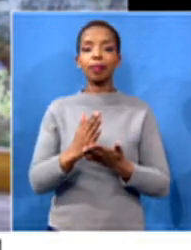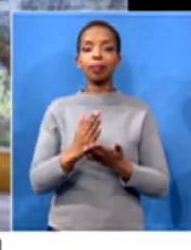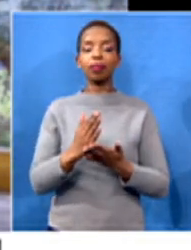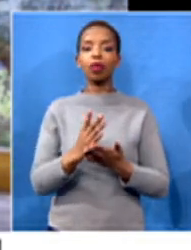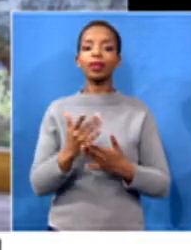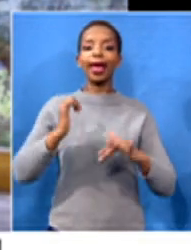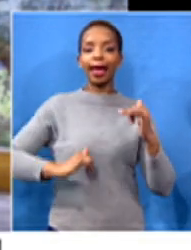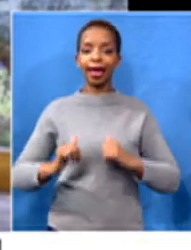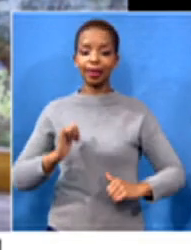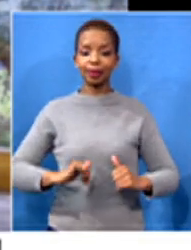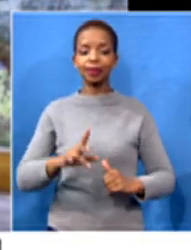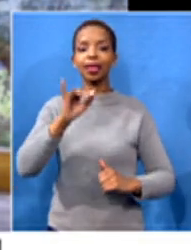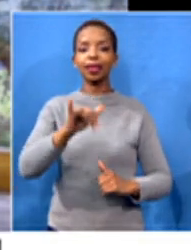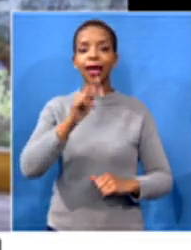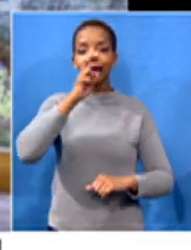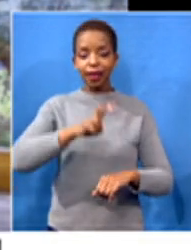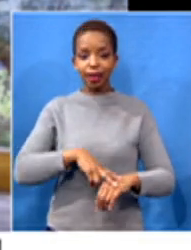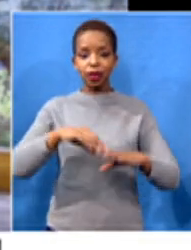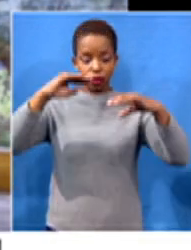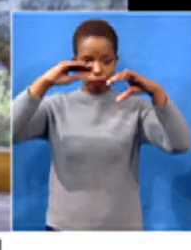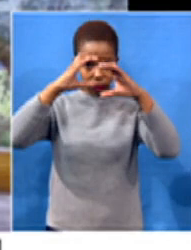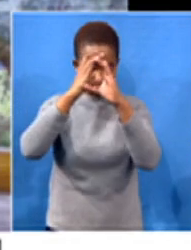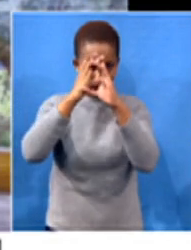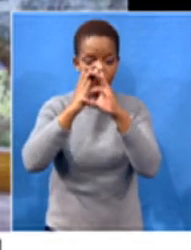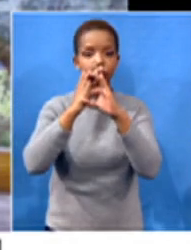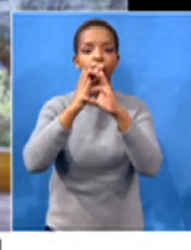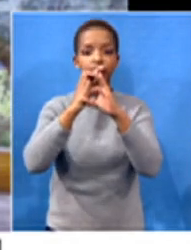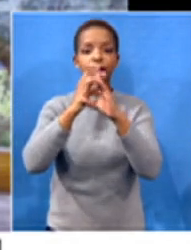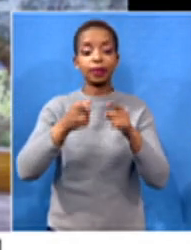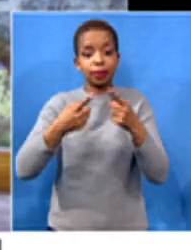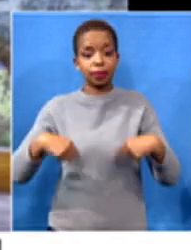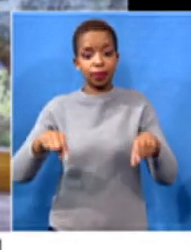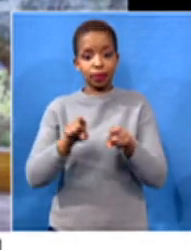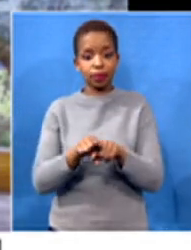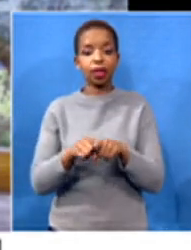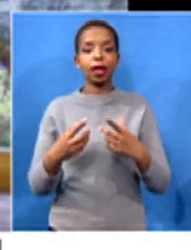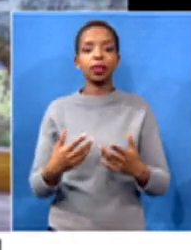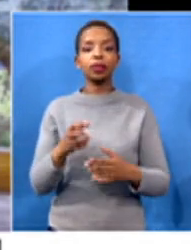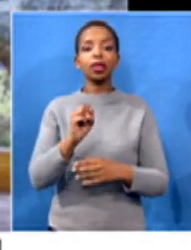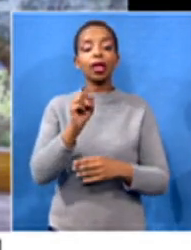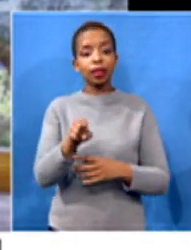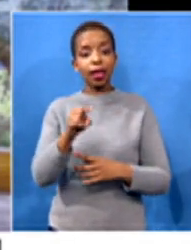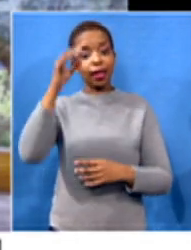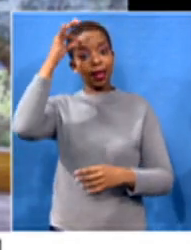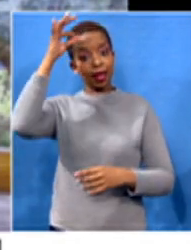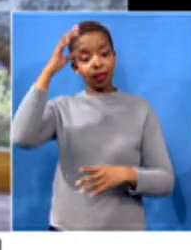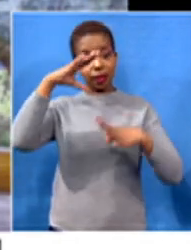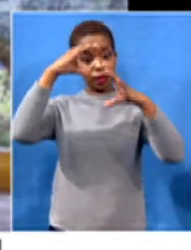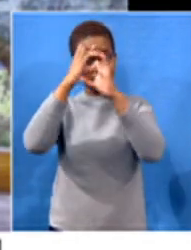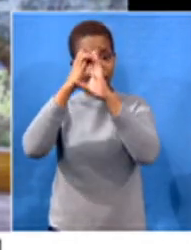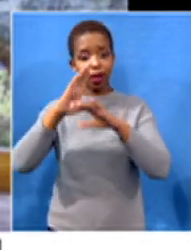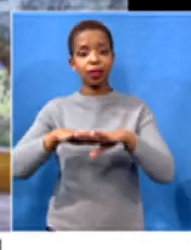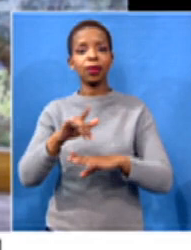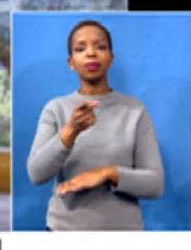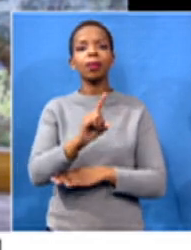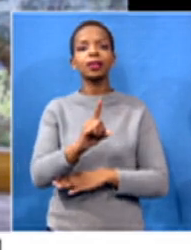actions that need to be strengthened, that they should focus on as civil society and that government should focus on to get things